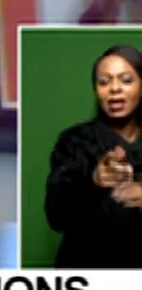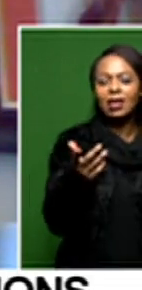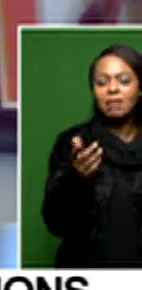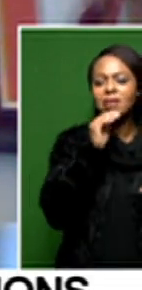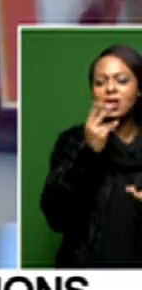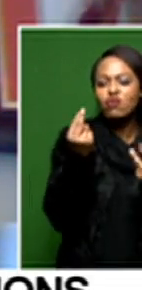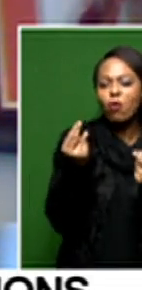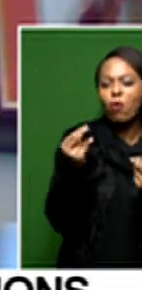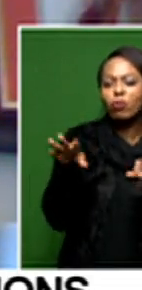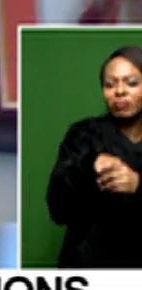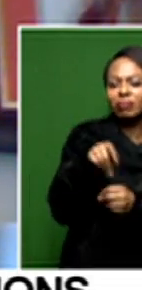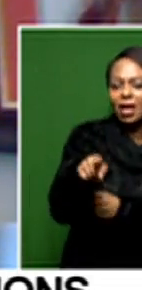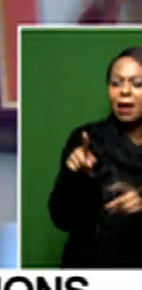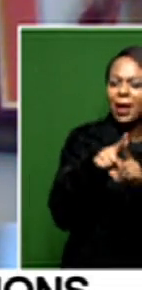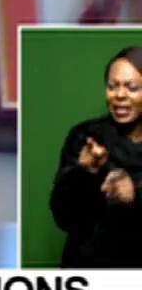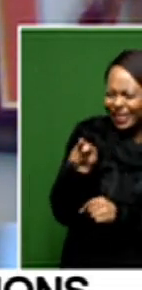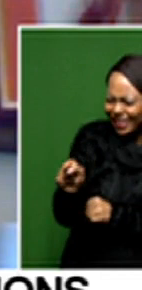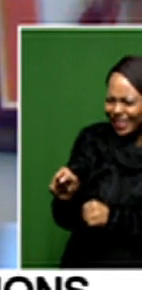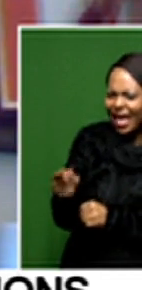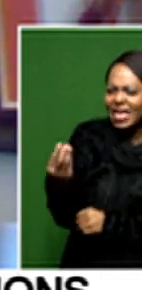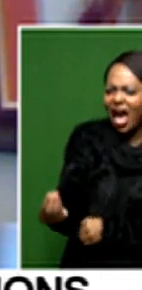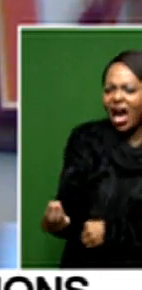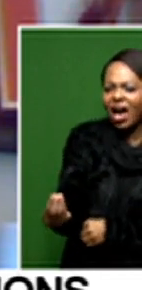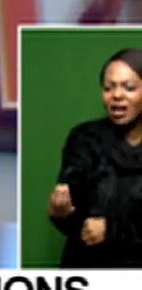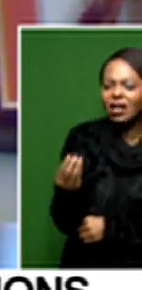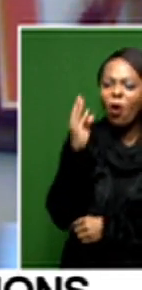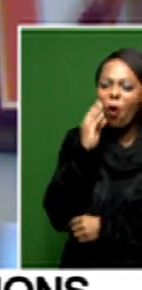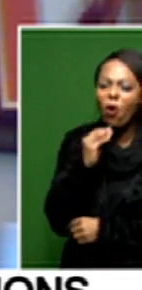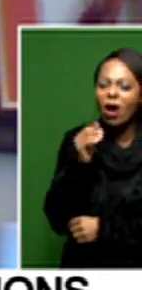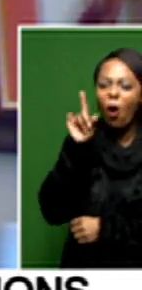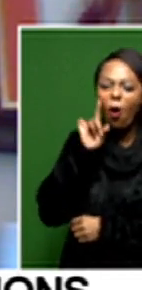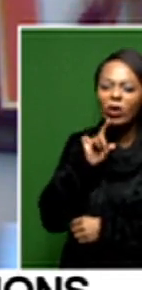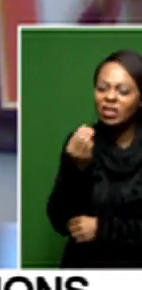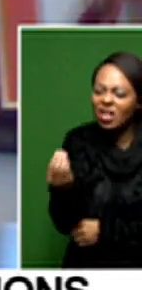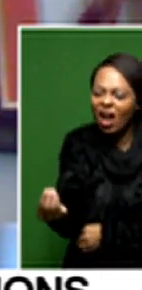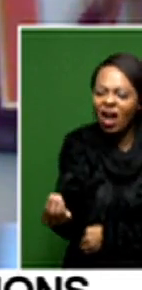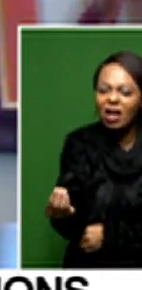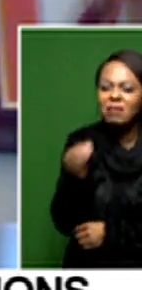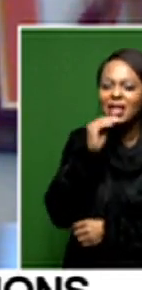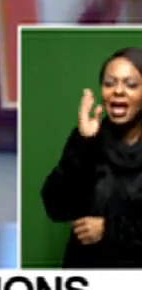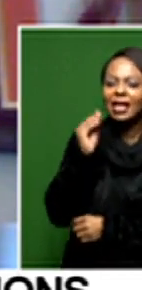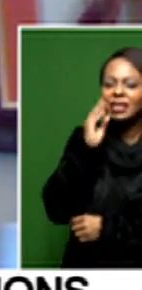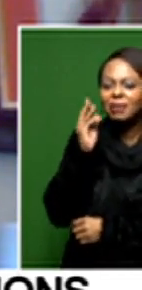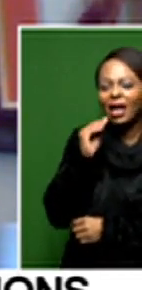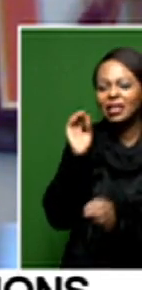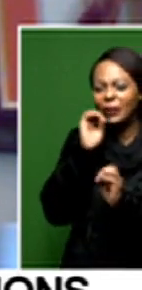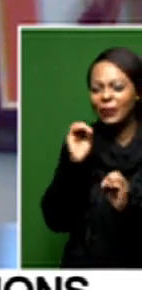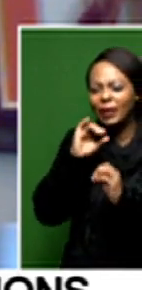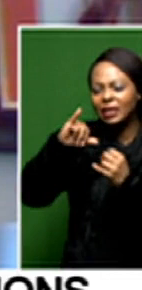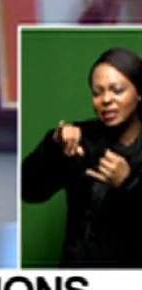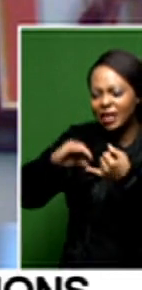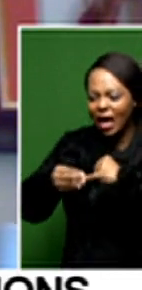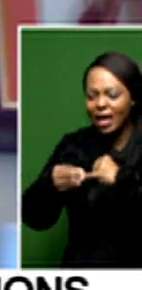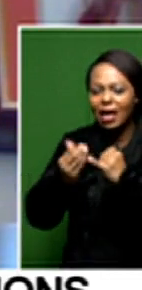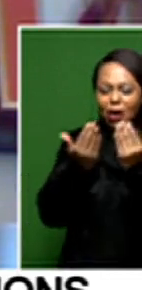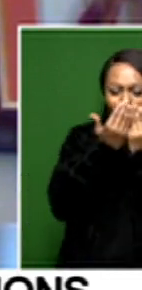the newcomers. But these ones, they are young in age, they are inexperienced, they're still juggling school with acting, and they